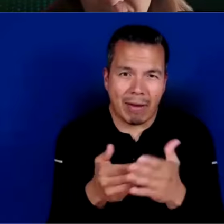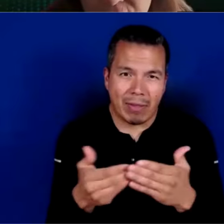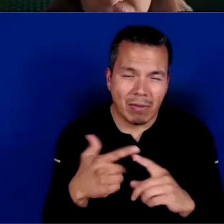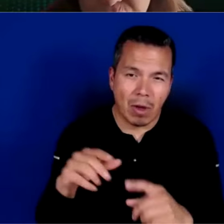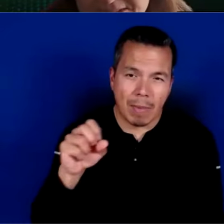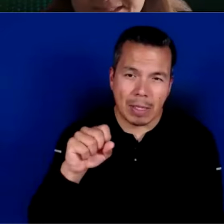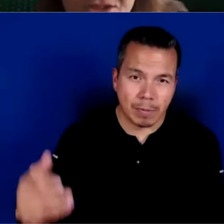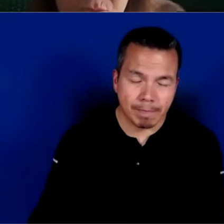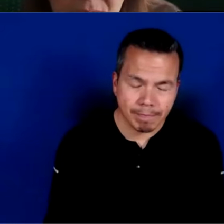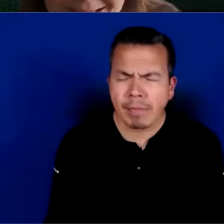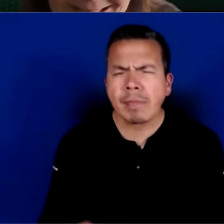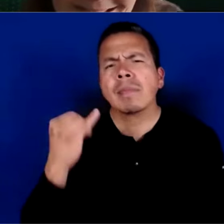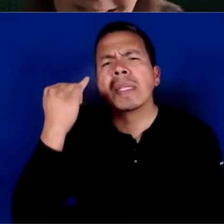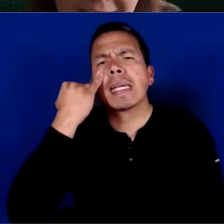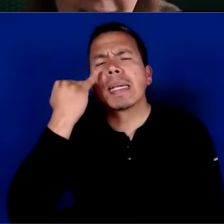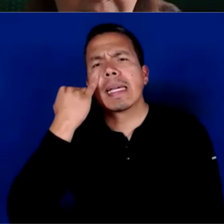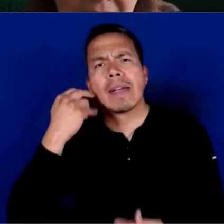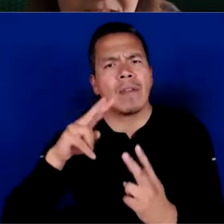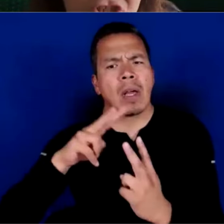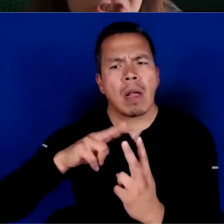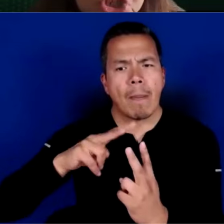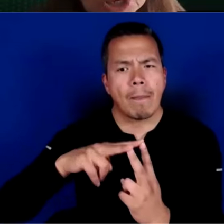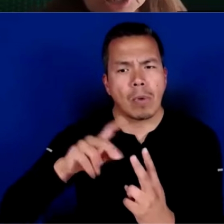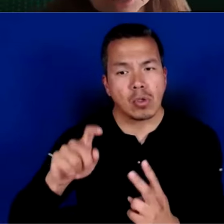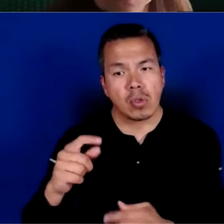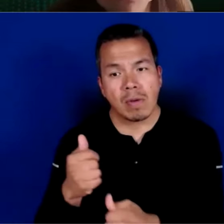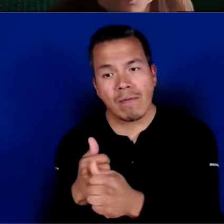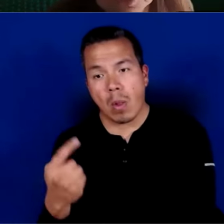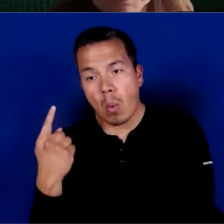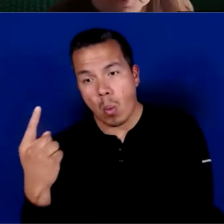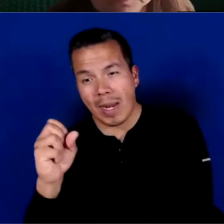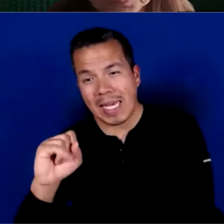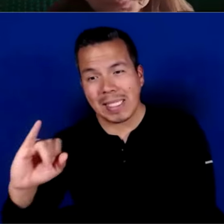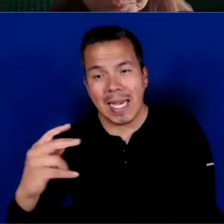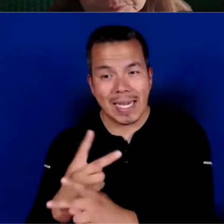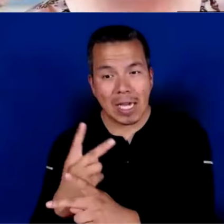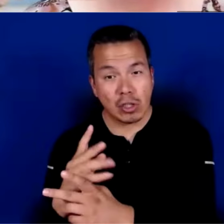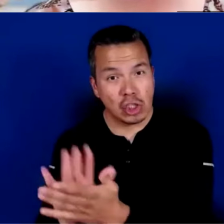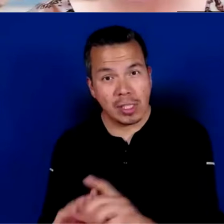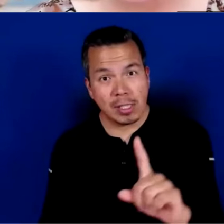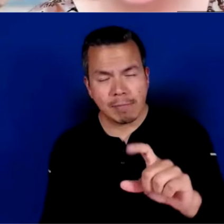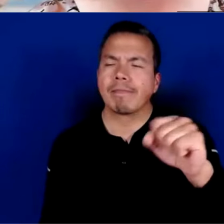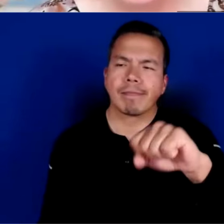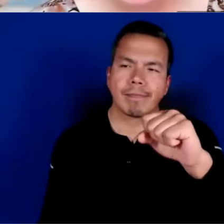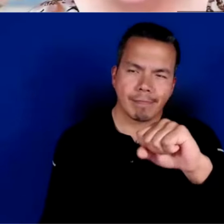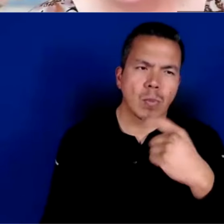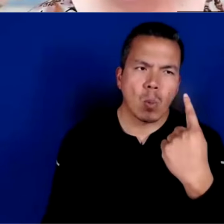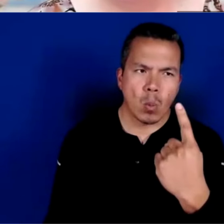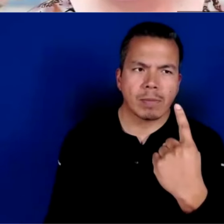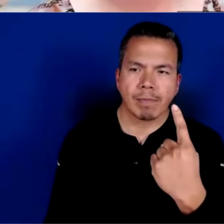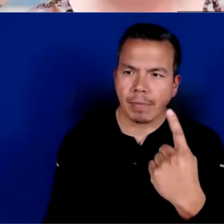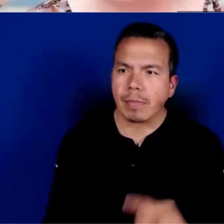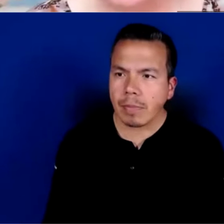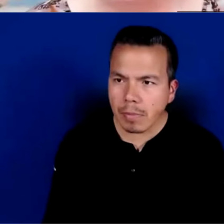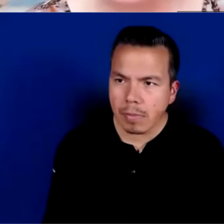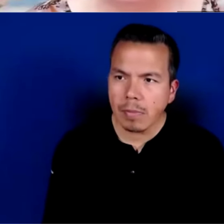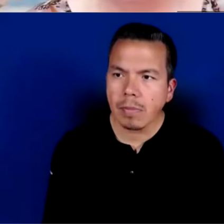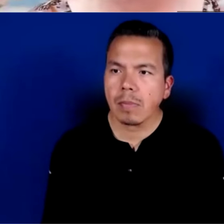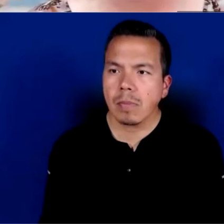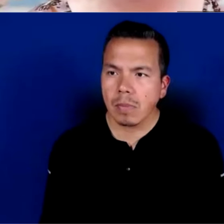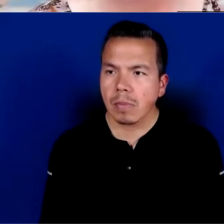If we're a couple, should we stick to one SSI calculation sheet for a couple? Yes, so there is one calculation sheet